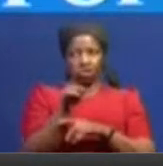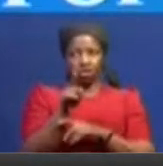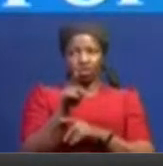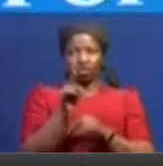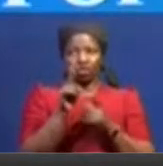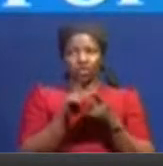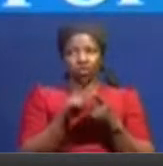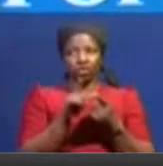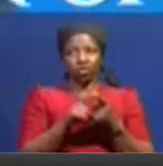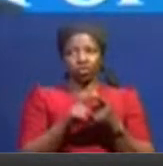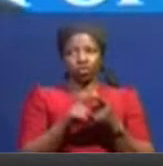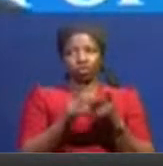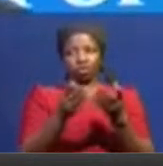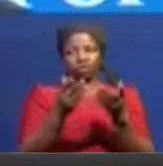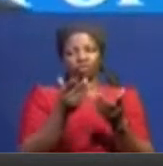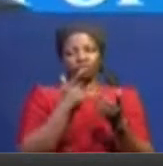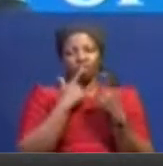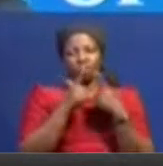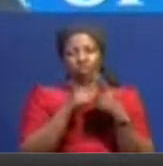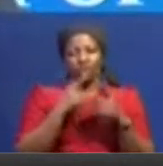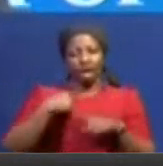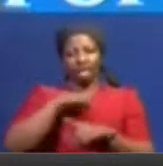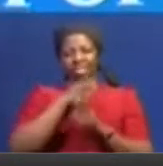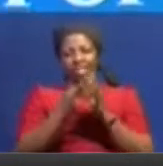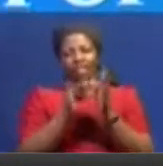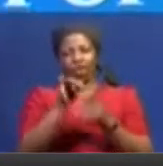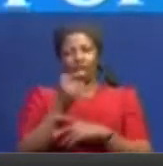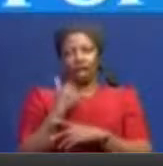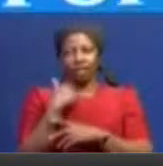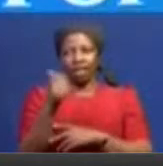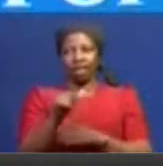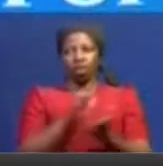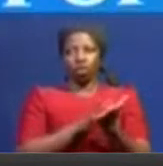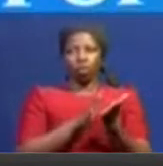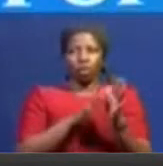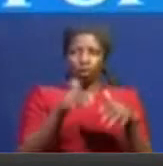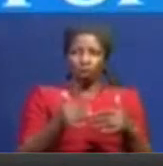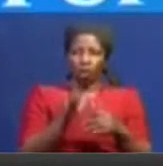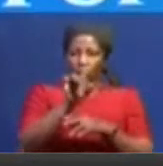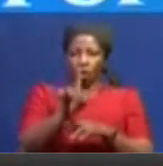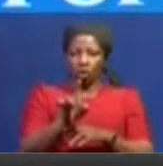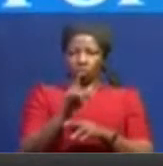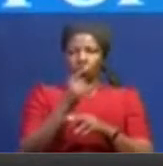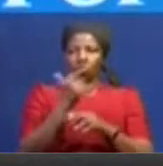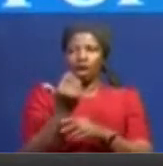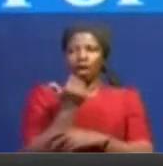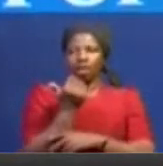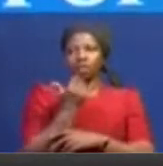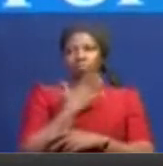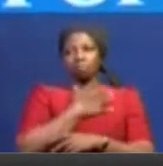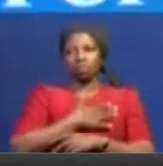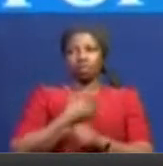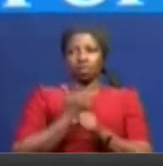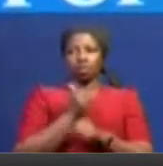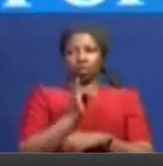If you have any comment or question to ask, kindly do so. I will say